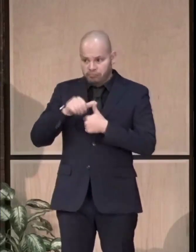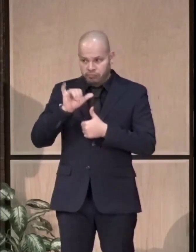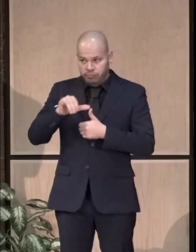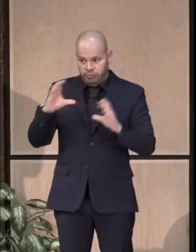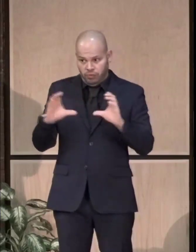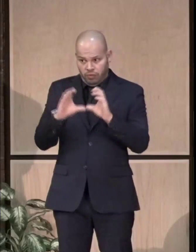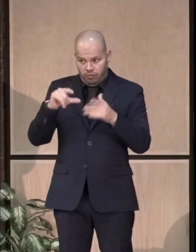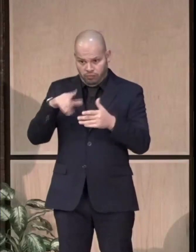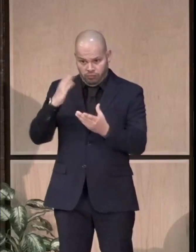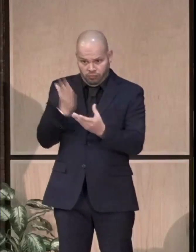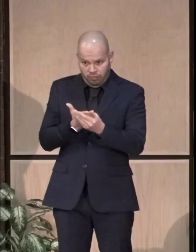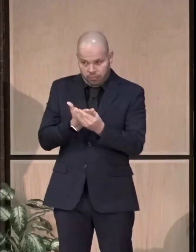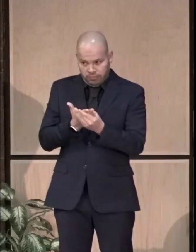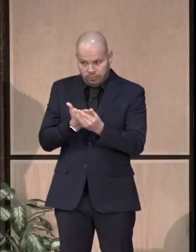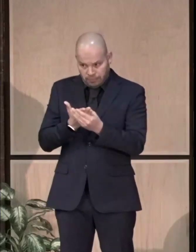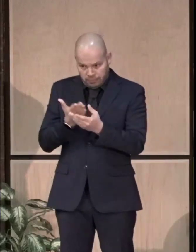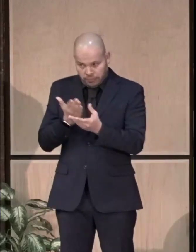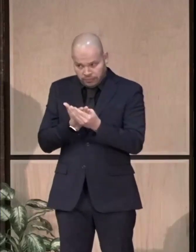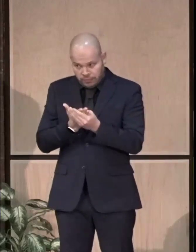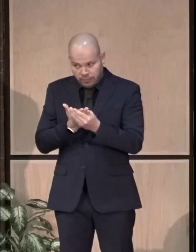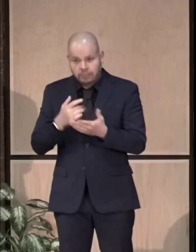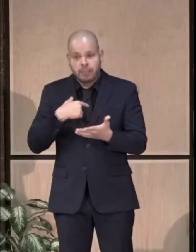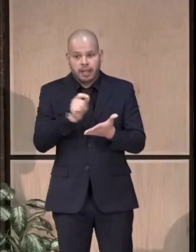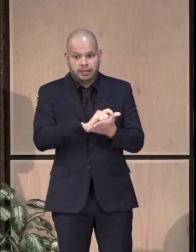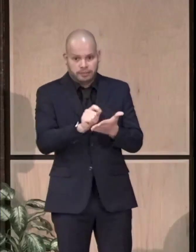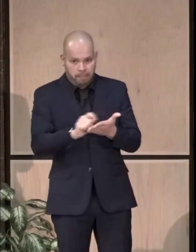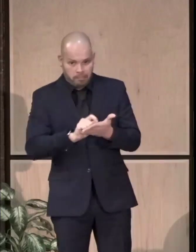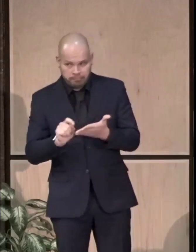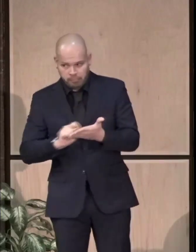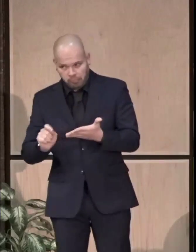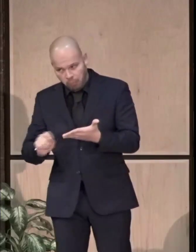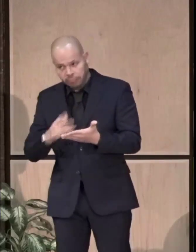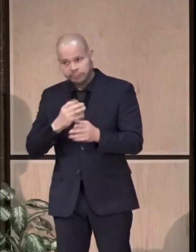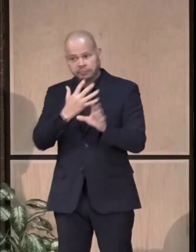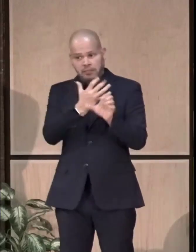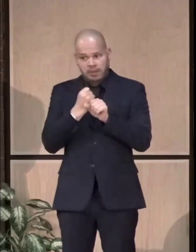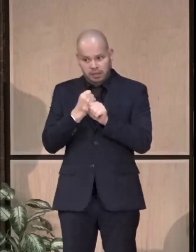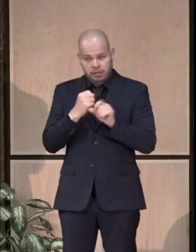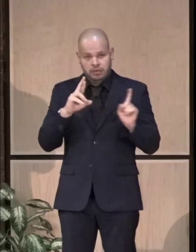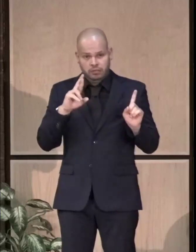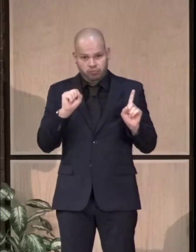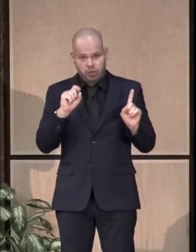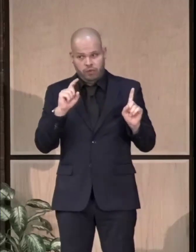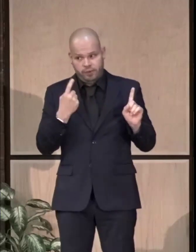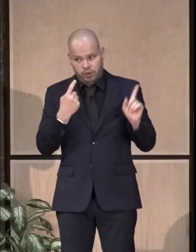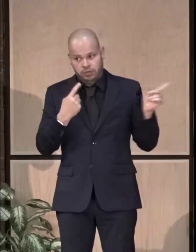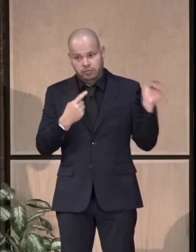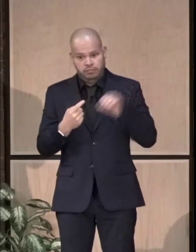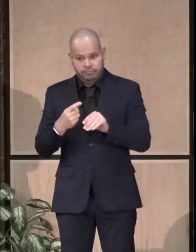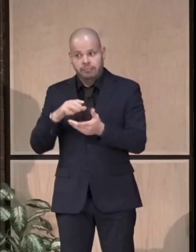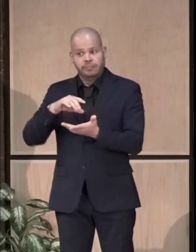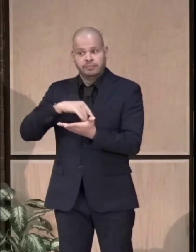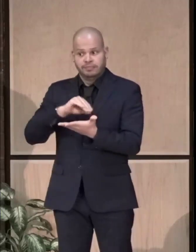Okay. I sign it. Our S1 sends it to me. I sign them. It goes back to him, and then